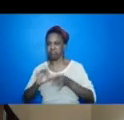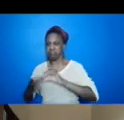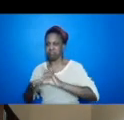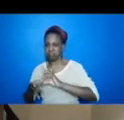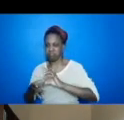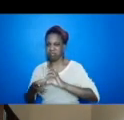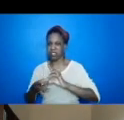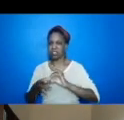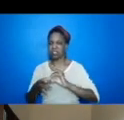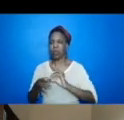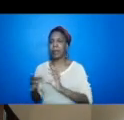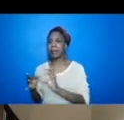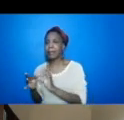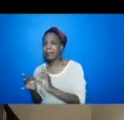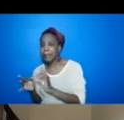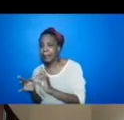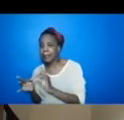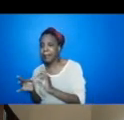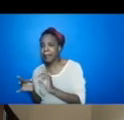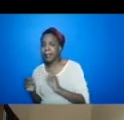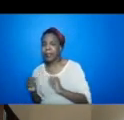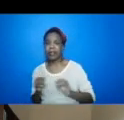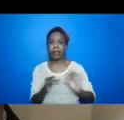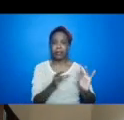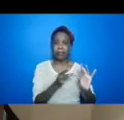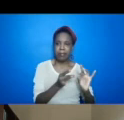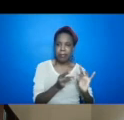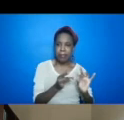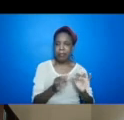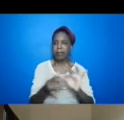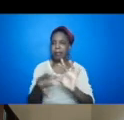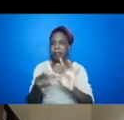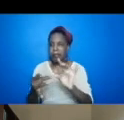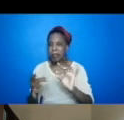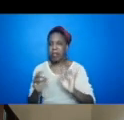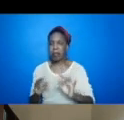accounts. It connects them in ways that gives them meaning.